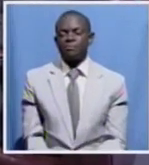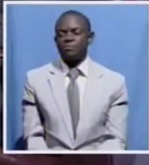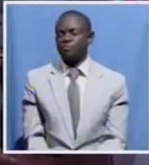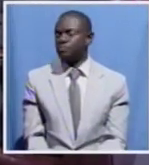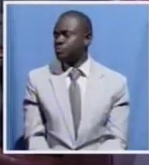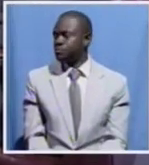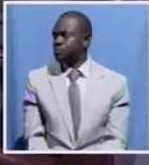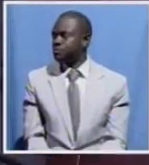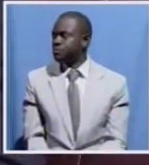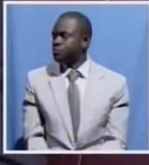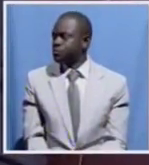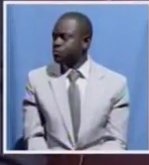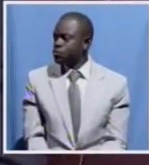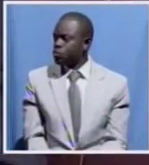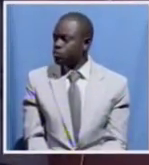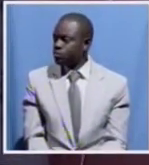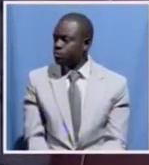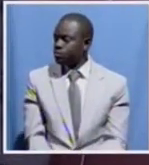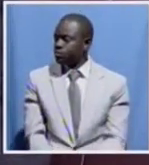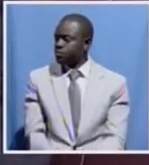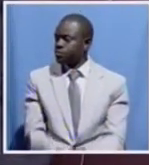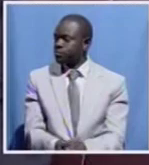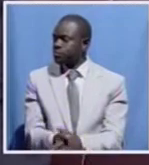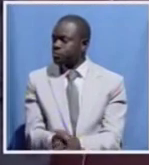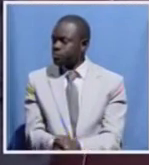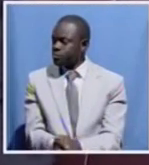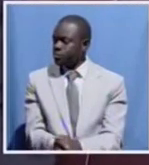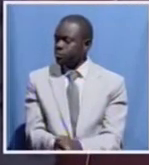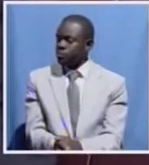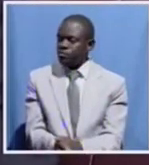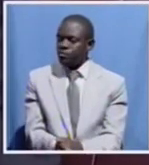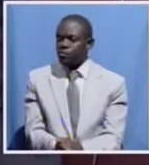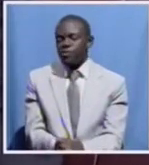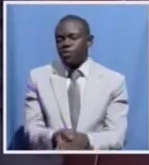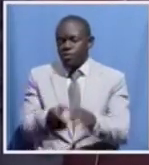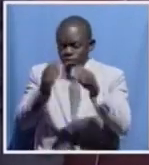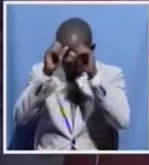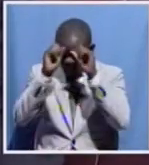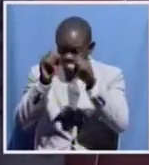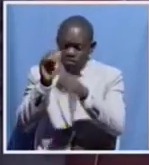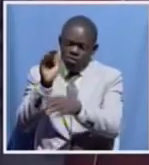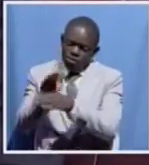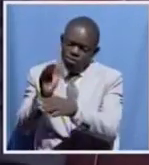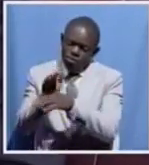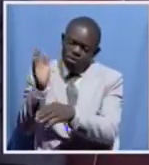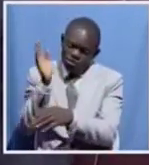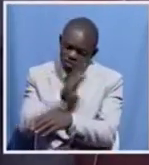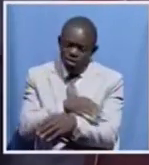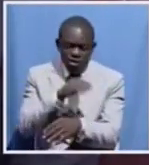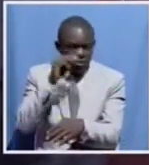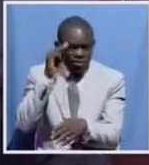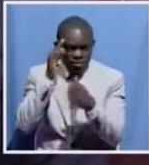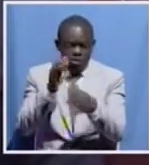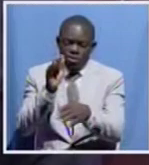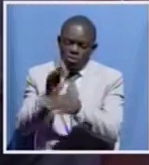yield back to comment on that. Like I said earlier, the president has spoken on that and the minister has spoken on that. But